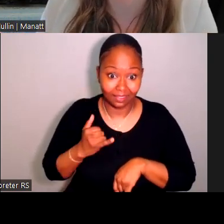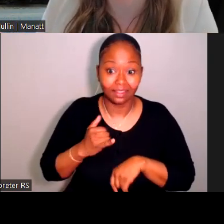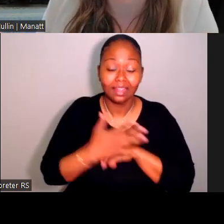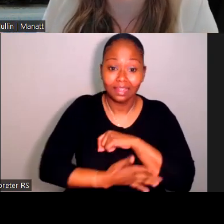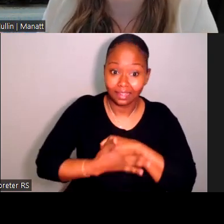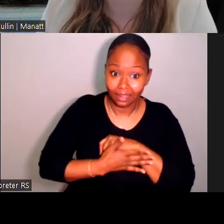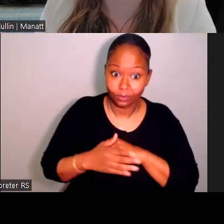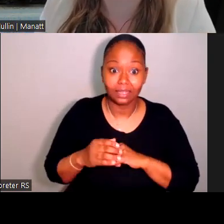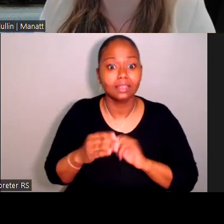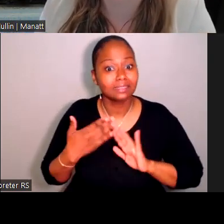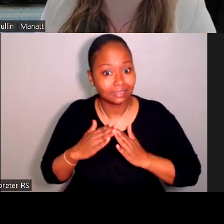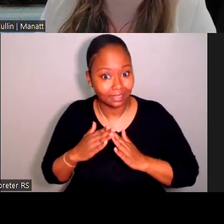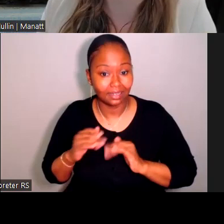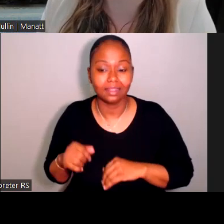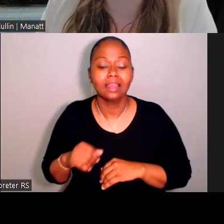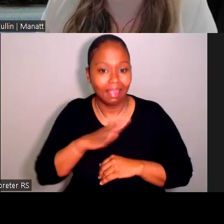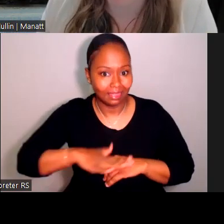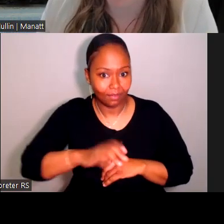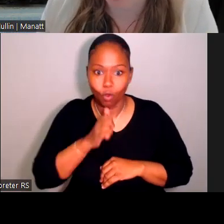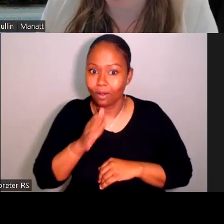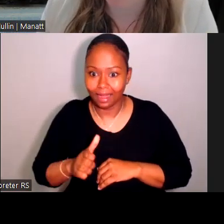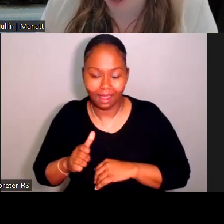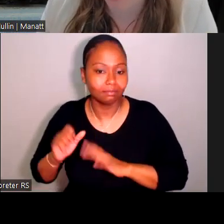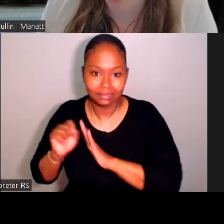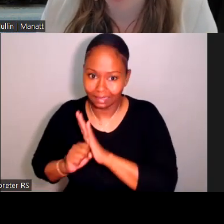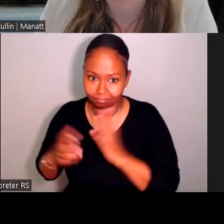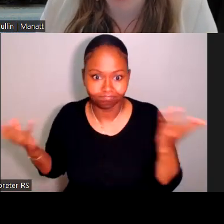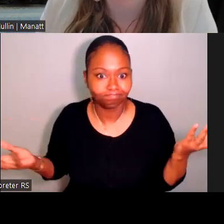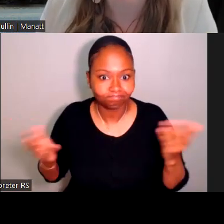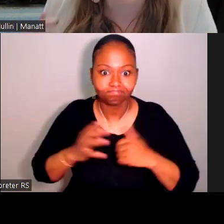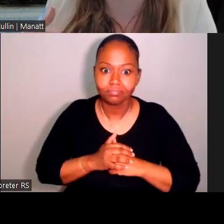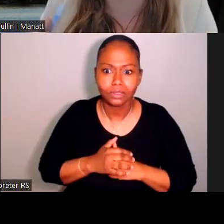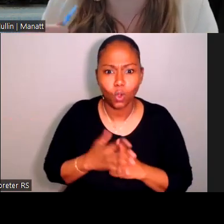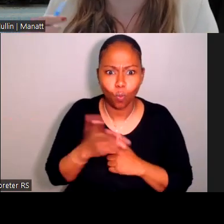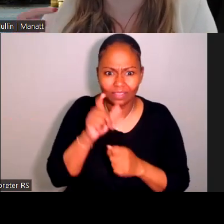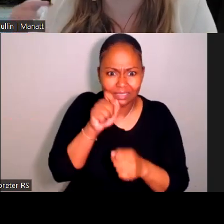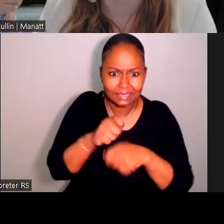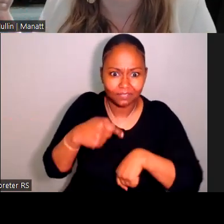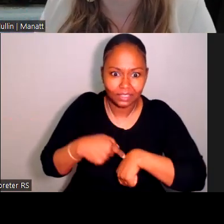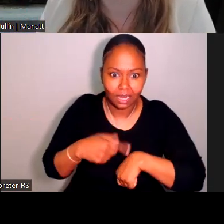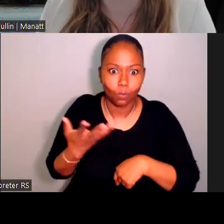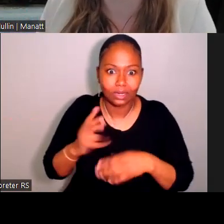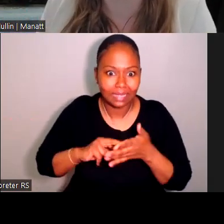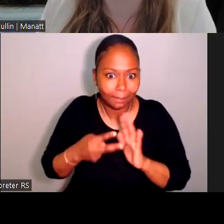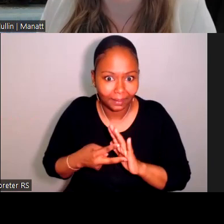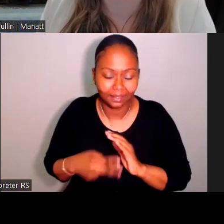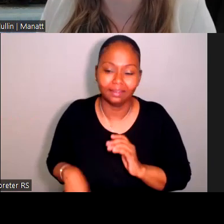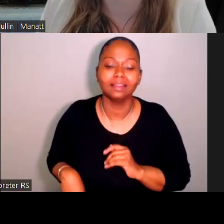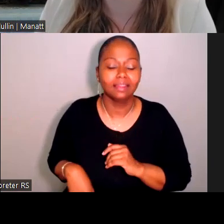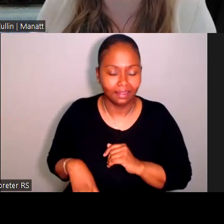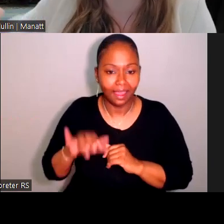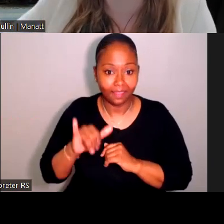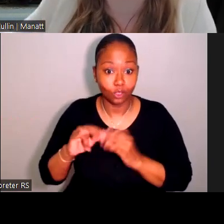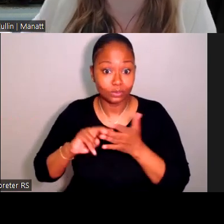the facility level. And so we'll talk about, well, what is an extended period of time? What does that mean? And we'll talk about the definition of